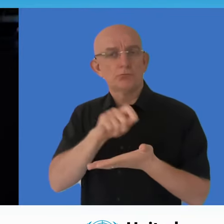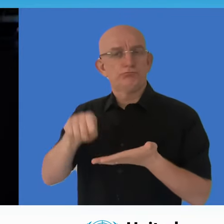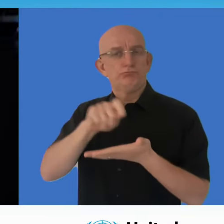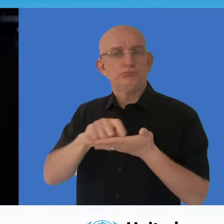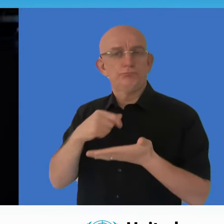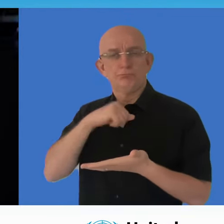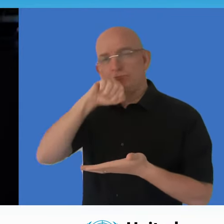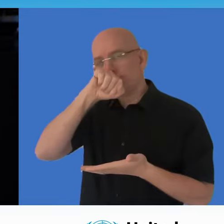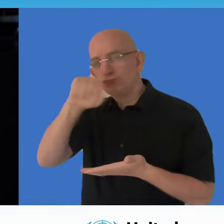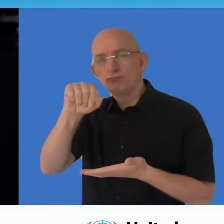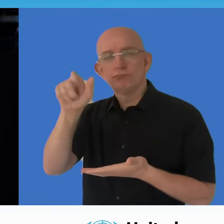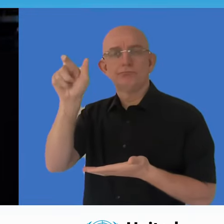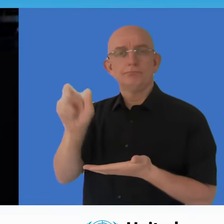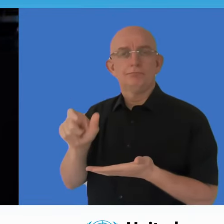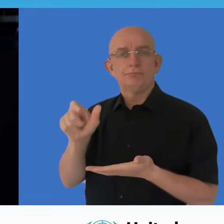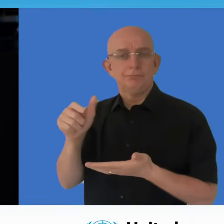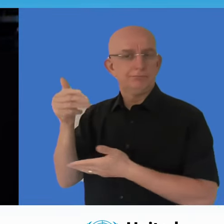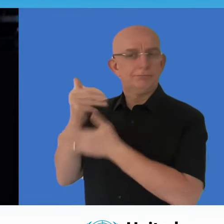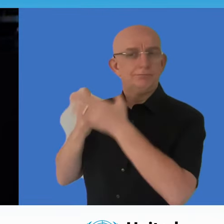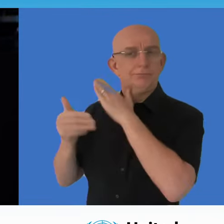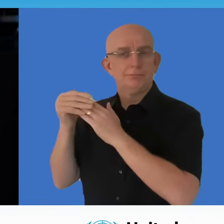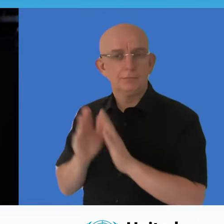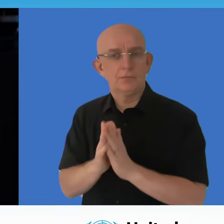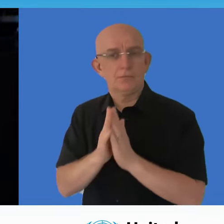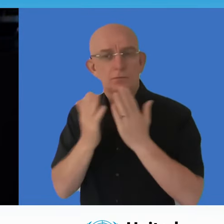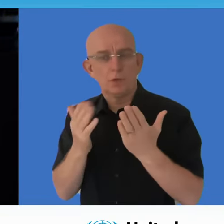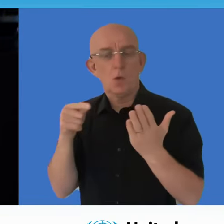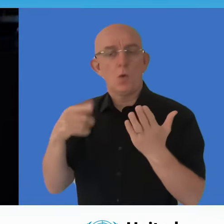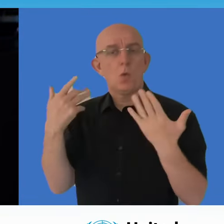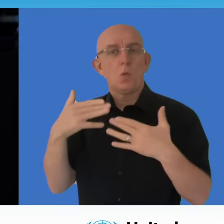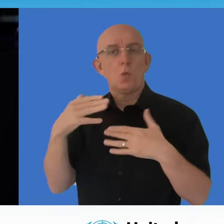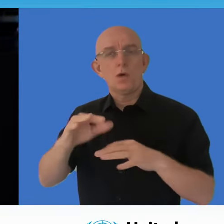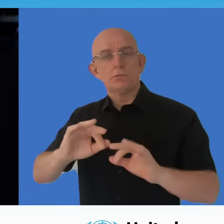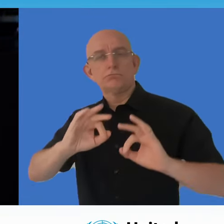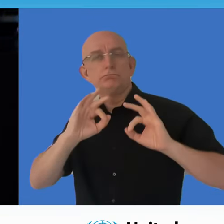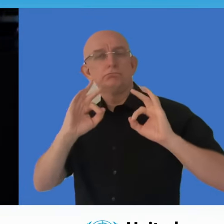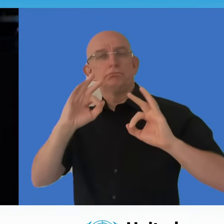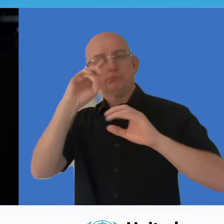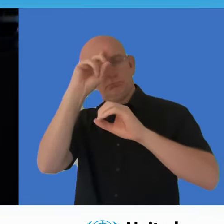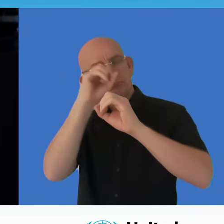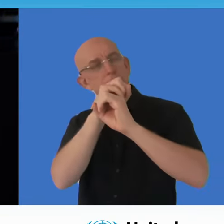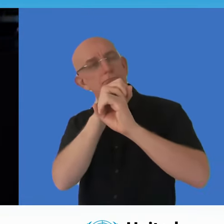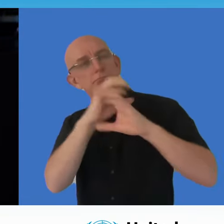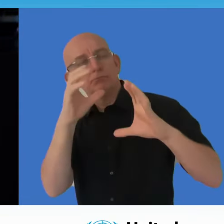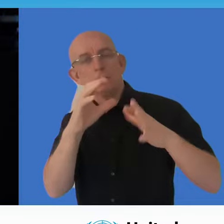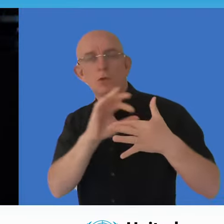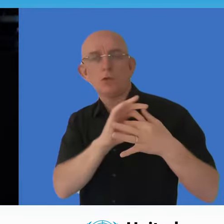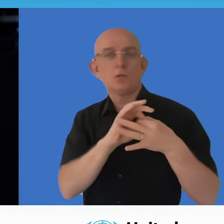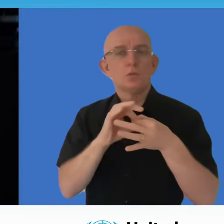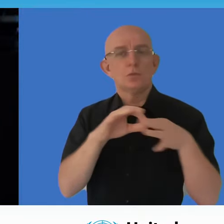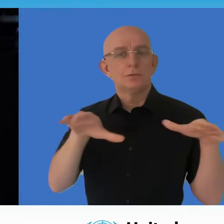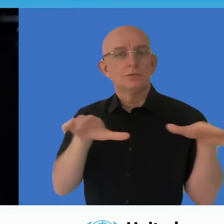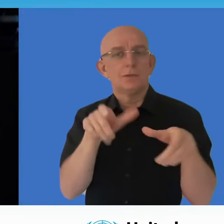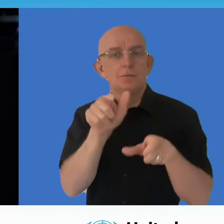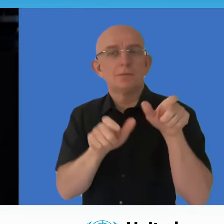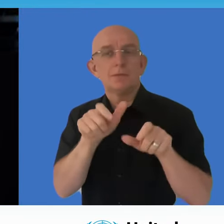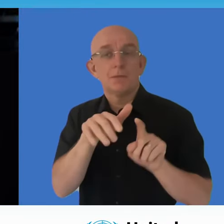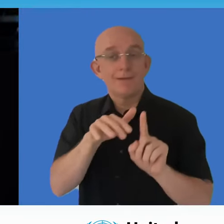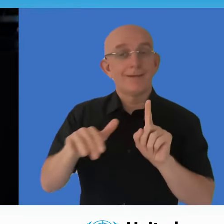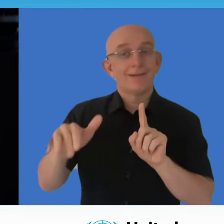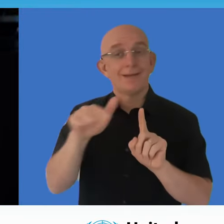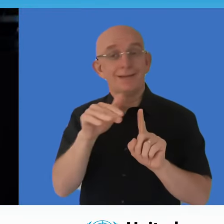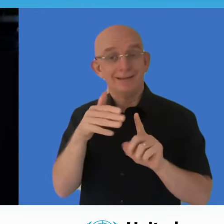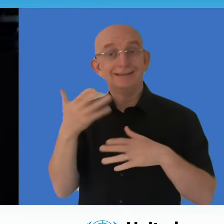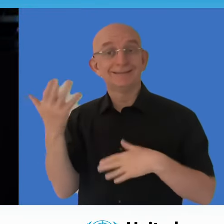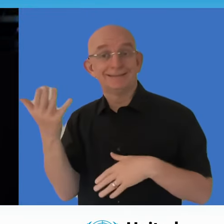of utopia was. Utopia is on the horizon, he wrote. I approach two steps, it moves two